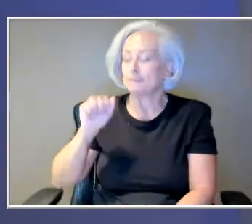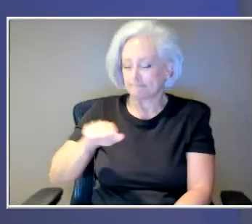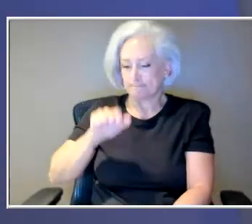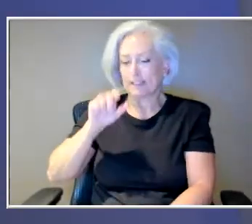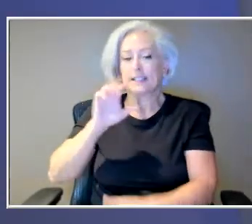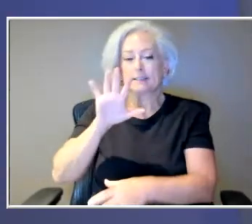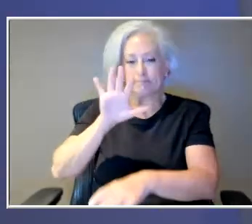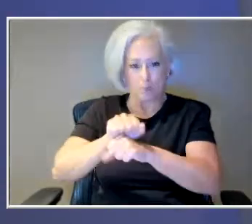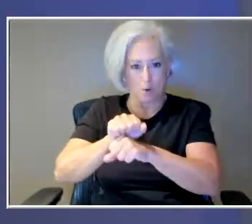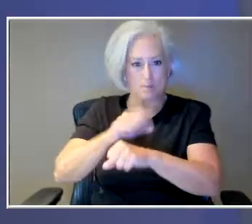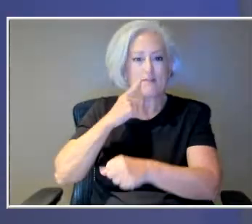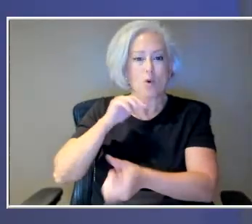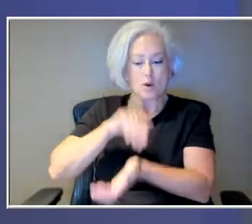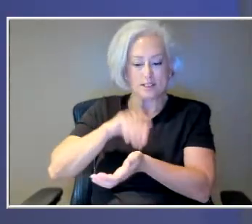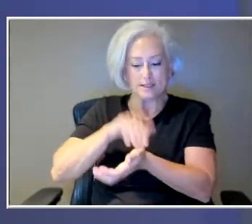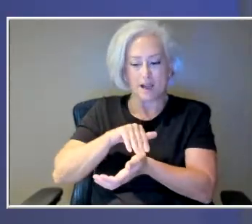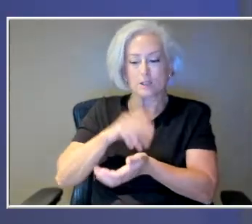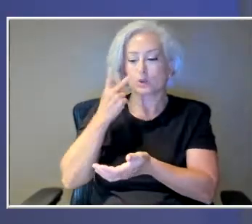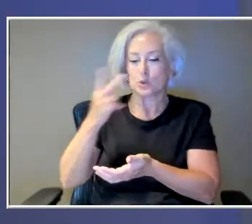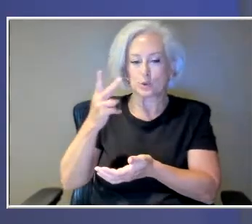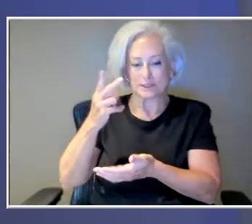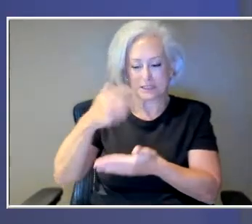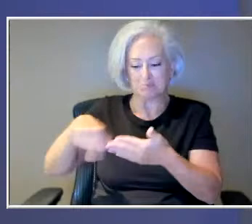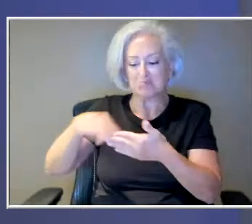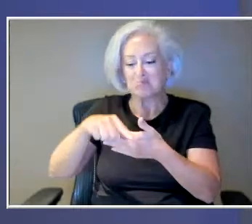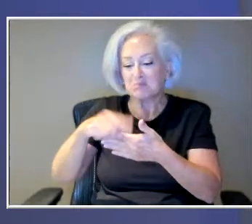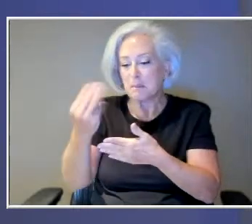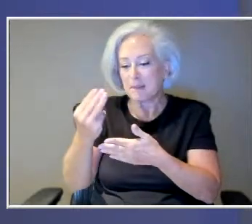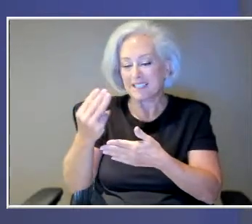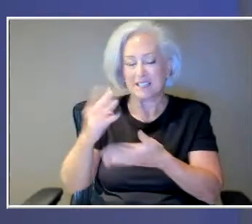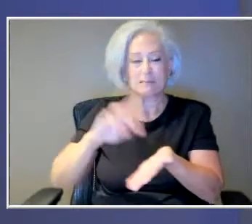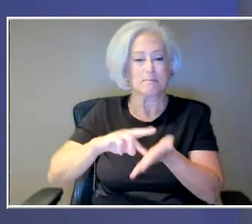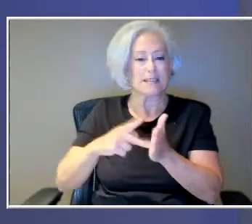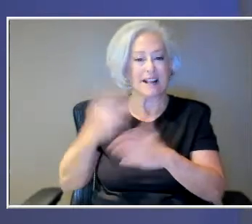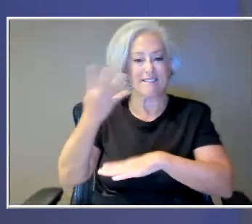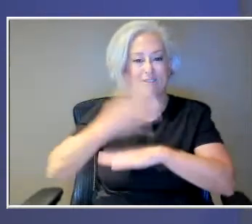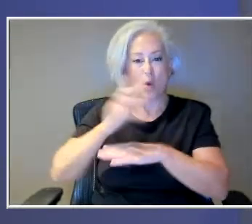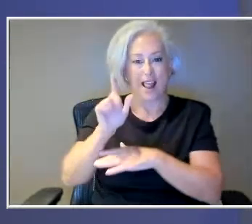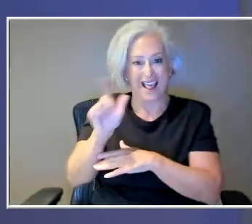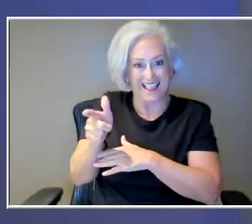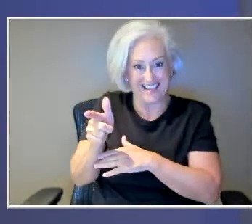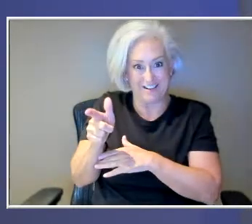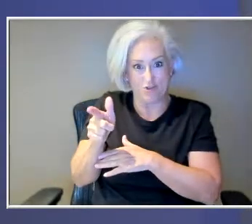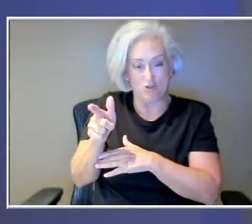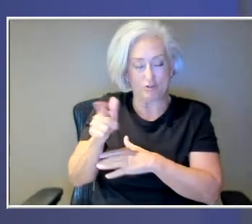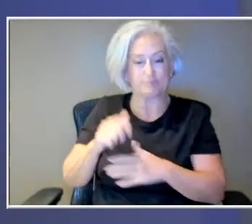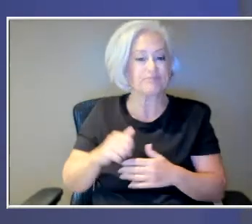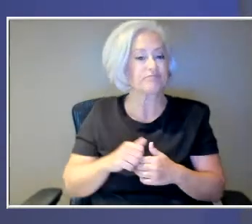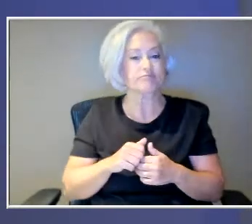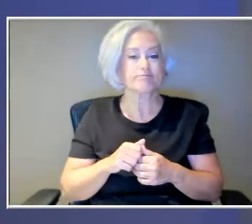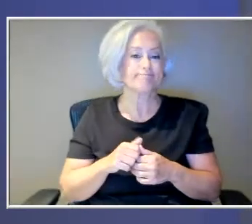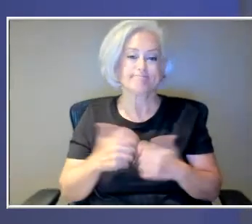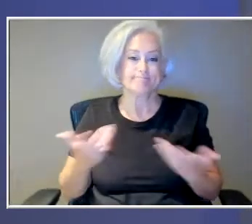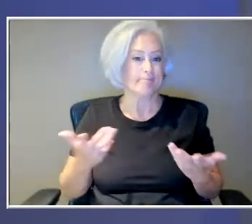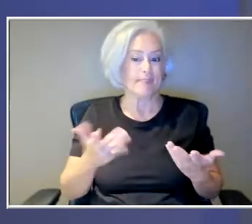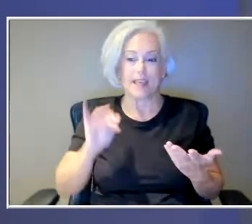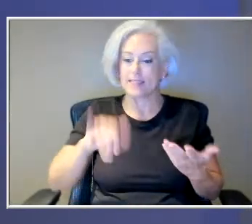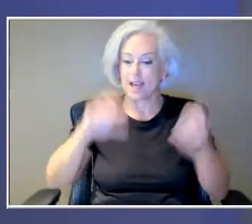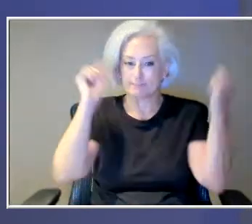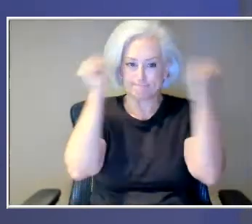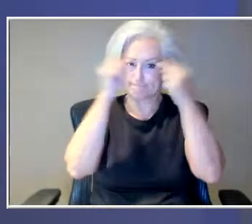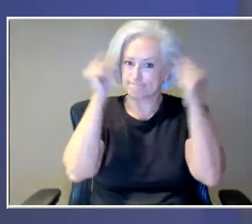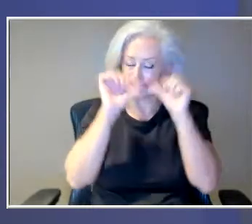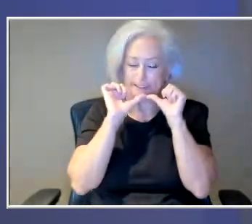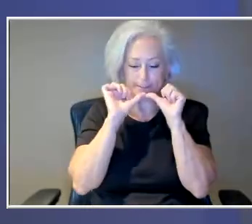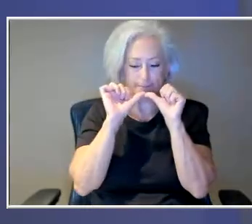him that Monday, which was 4 days later. And it ended up, I continued to have some pain, not